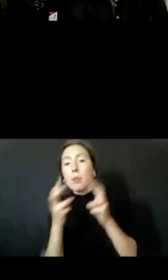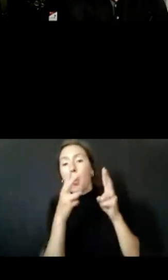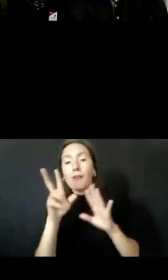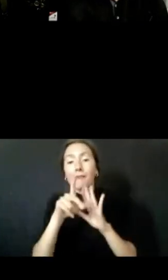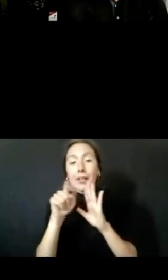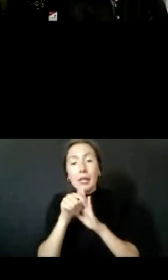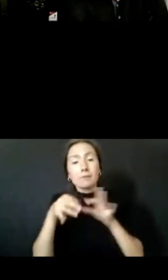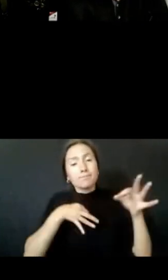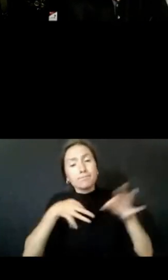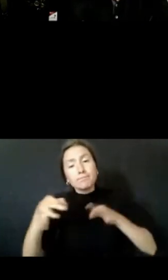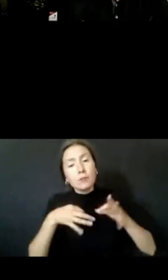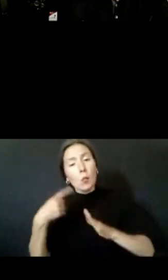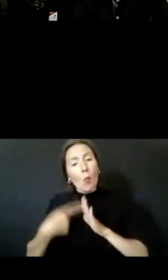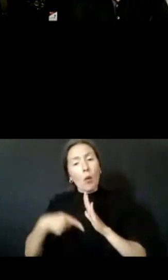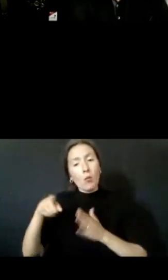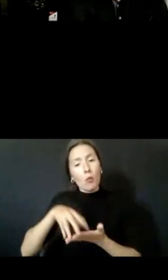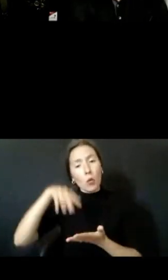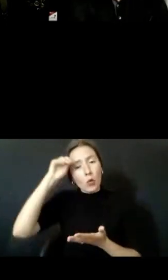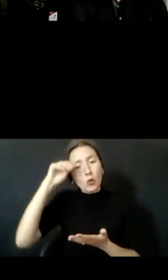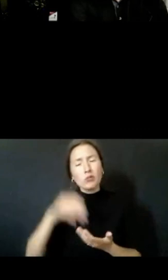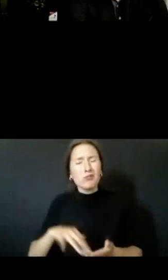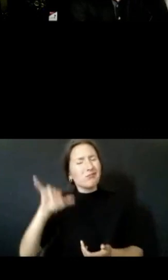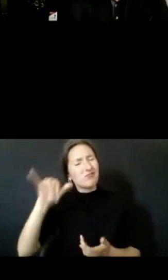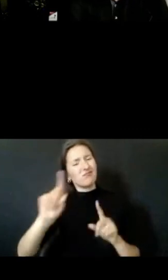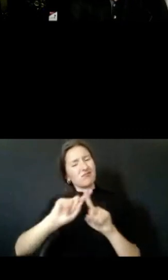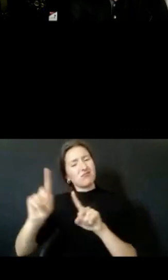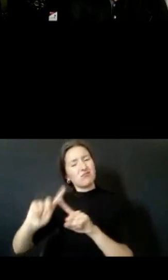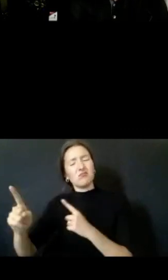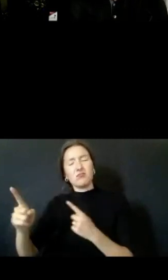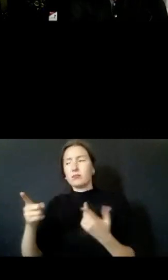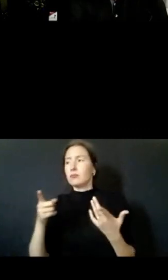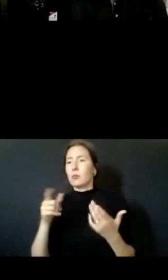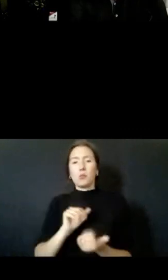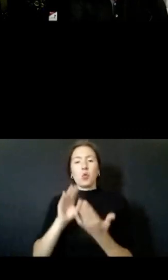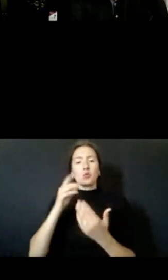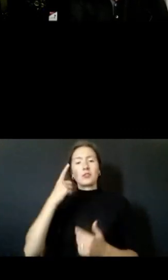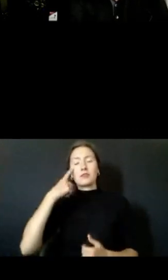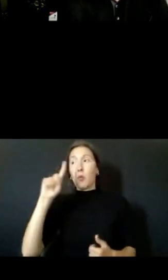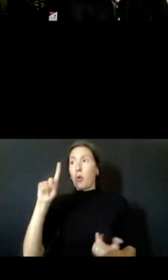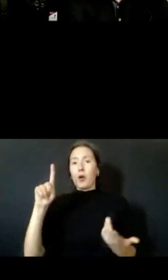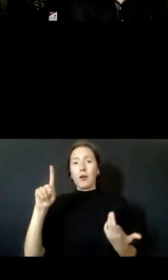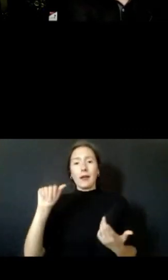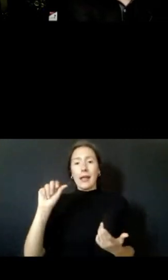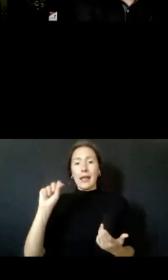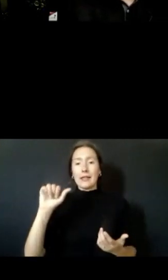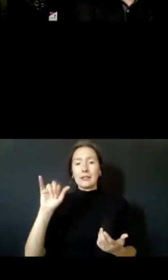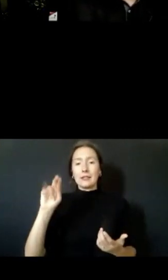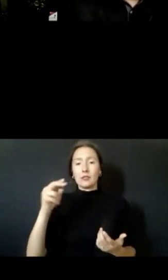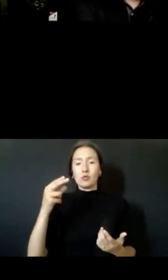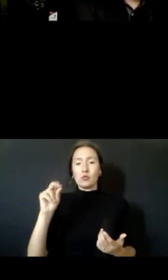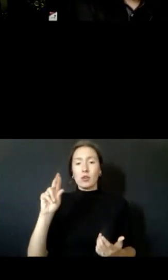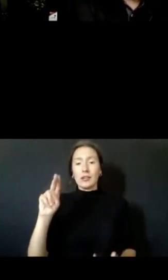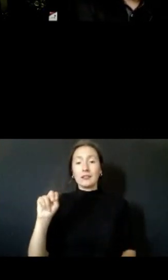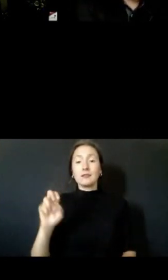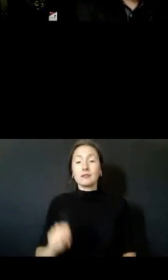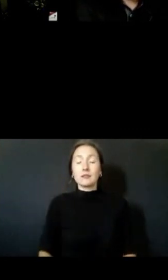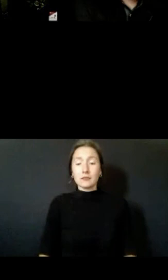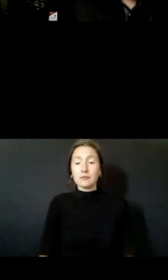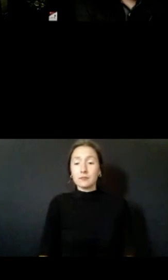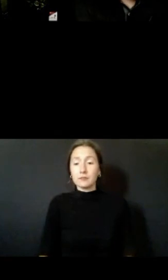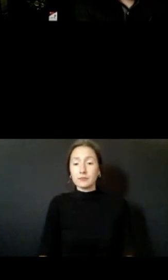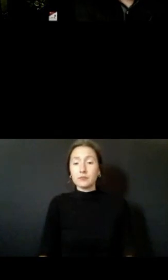of it is free form. Or you can give them the option of uploading a video to tell you what they've learned.